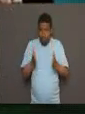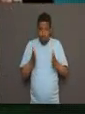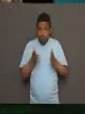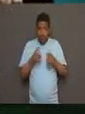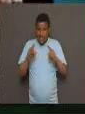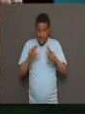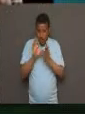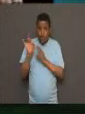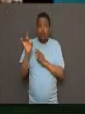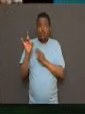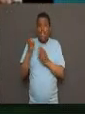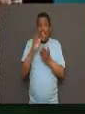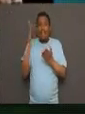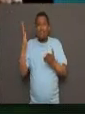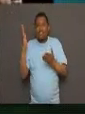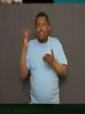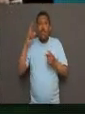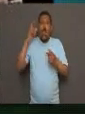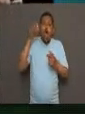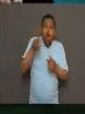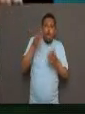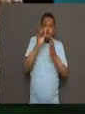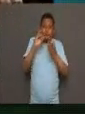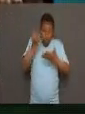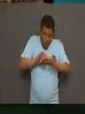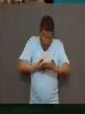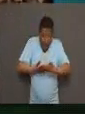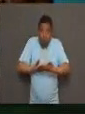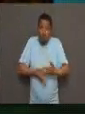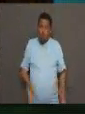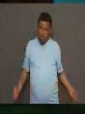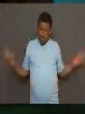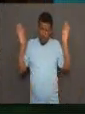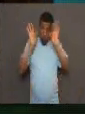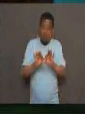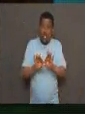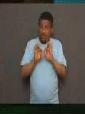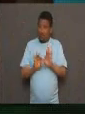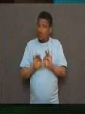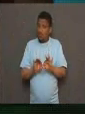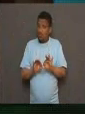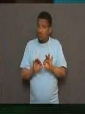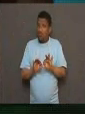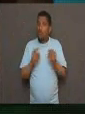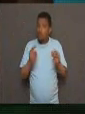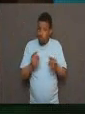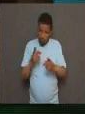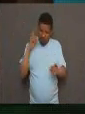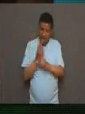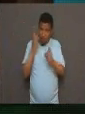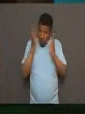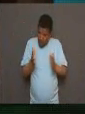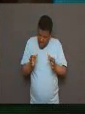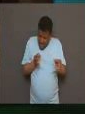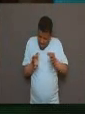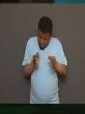Cartographers must choose the element of a map that is most important in